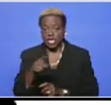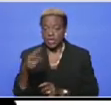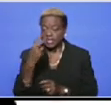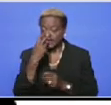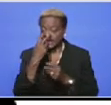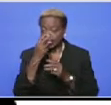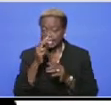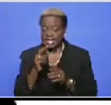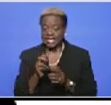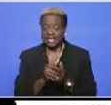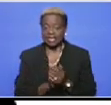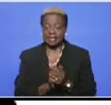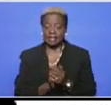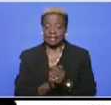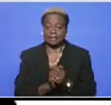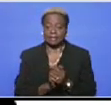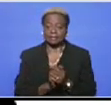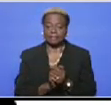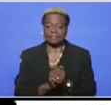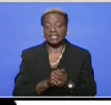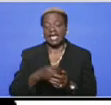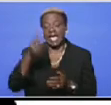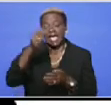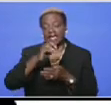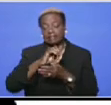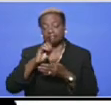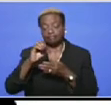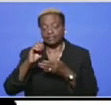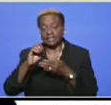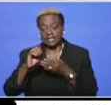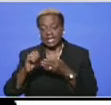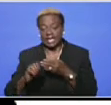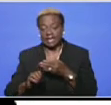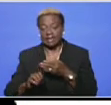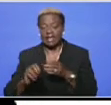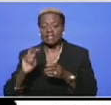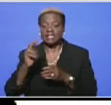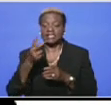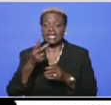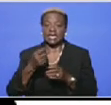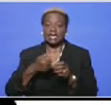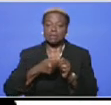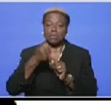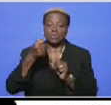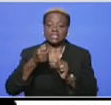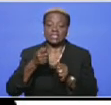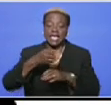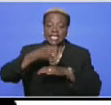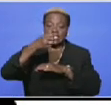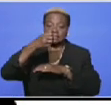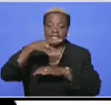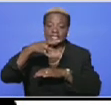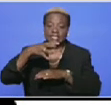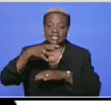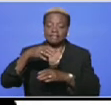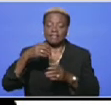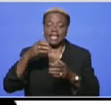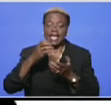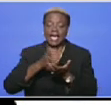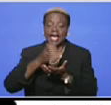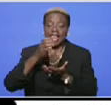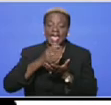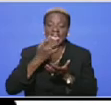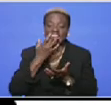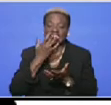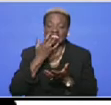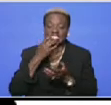moldings are high end. I've brought museum glass in. It's the second most expensive glass in the world. The exhibition Two Centuries of